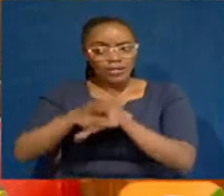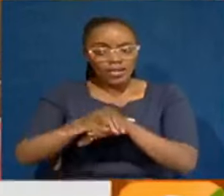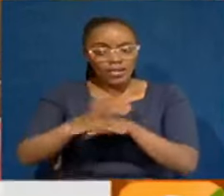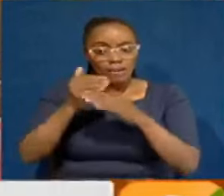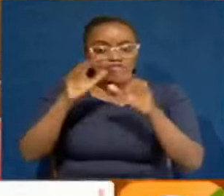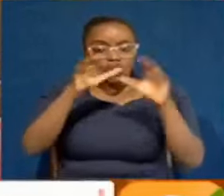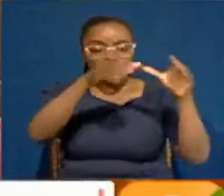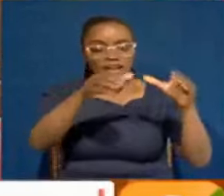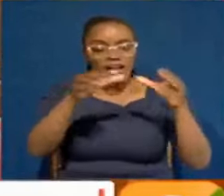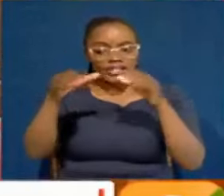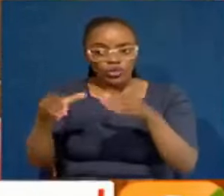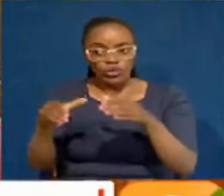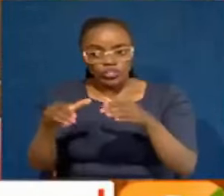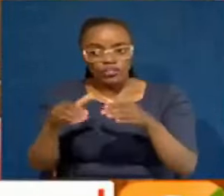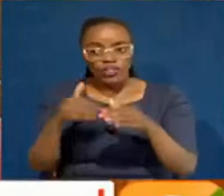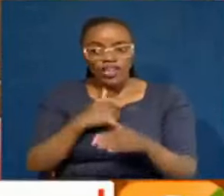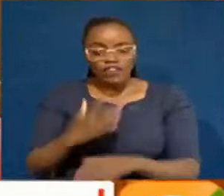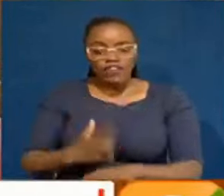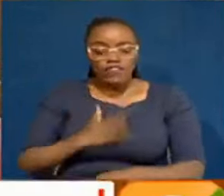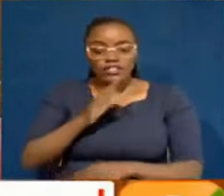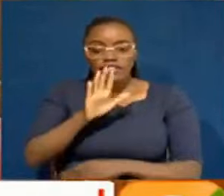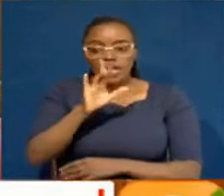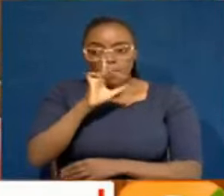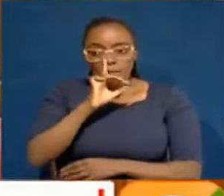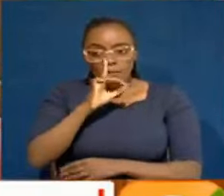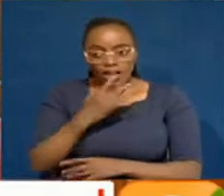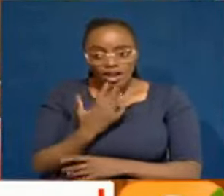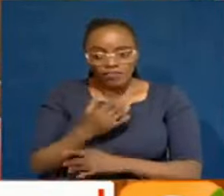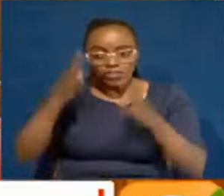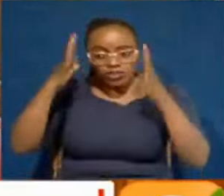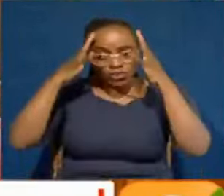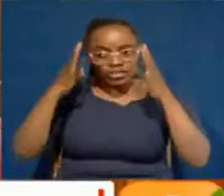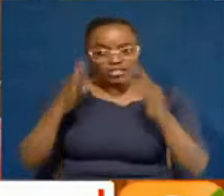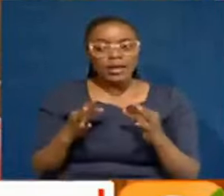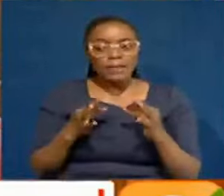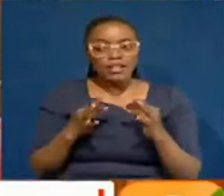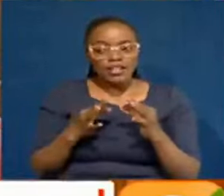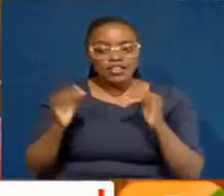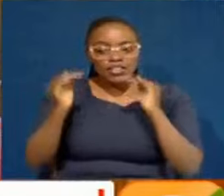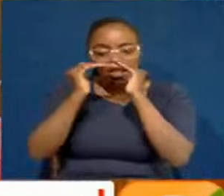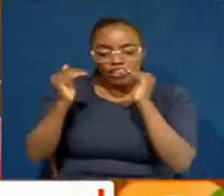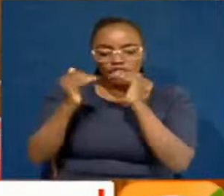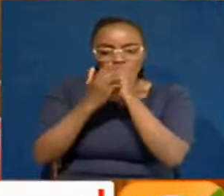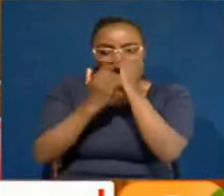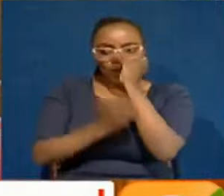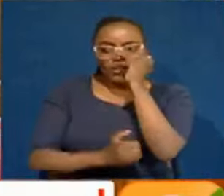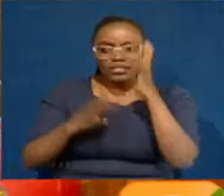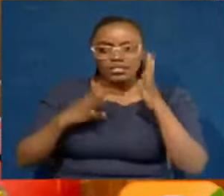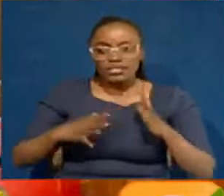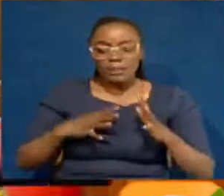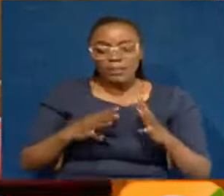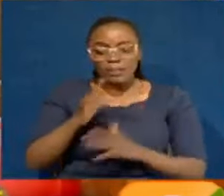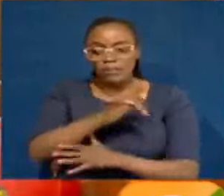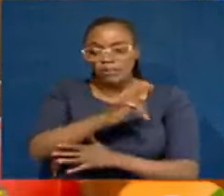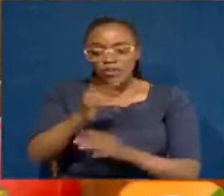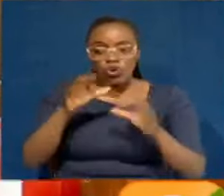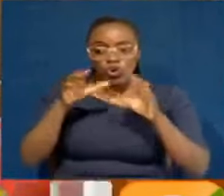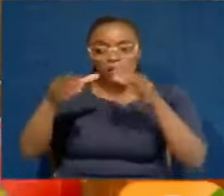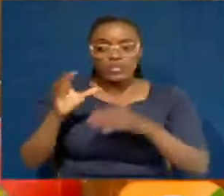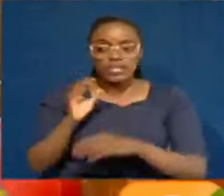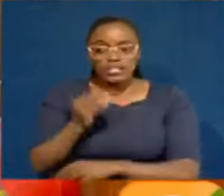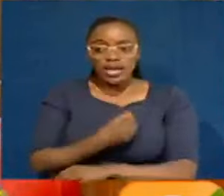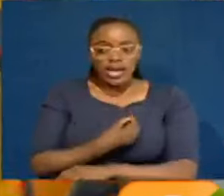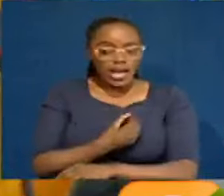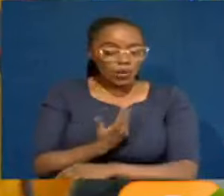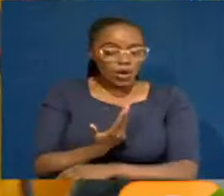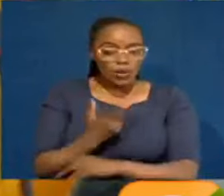categorized in certain bands, they have visited their household to determine the level of poverty. Some of us, Honorable Speaker, from our community, we take pride in